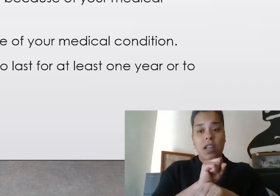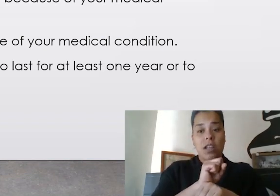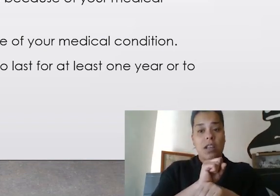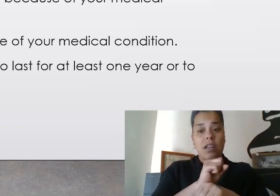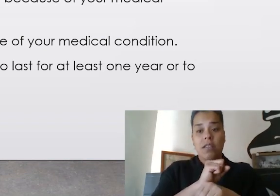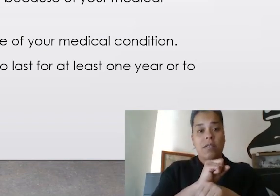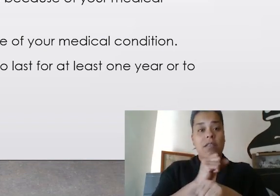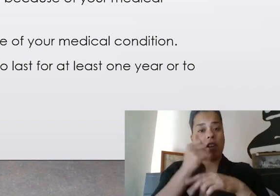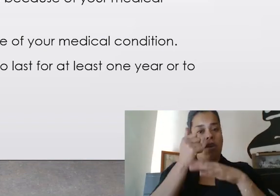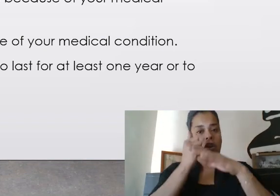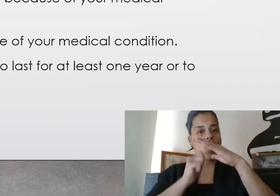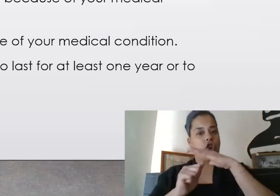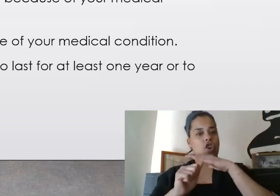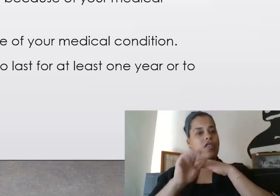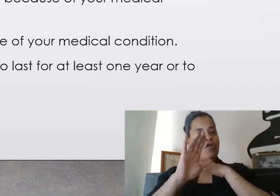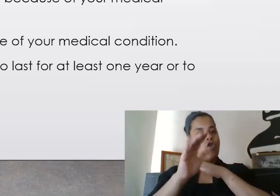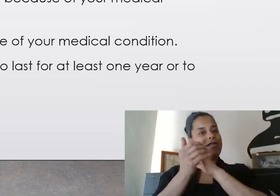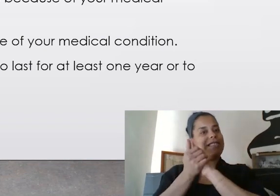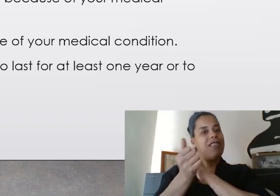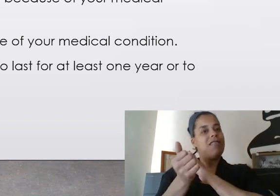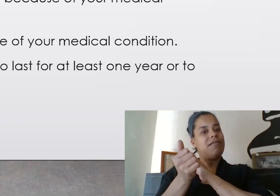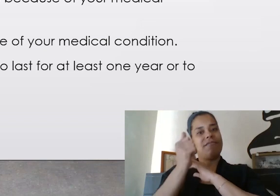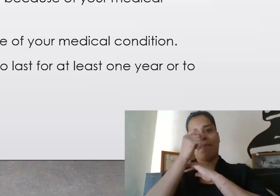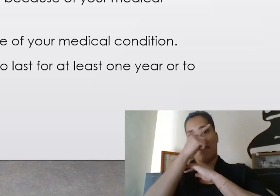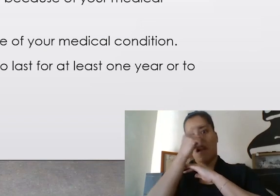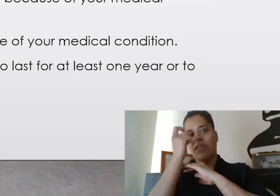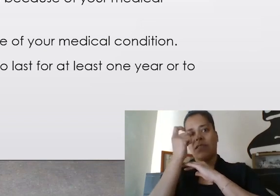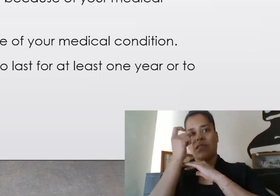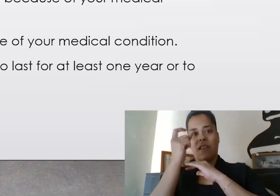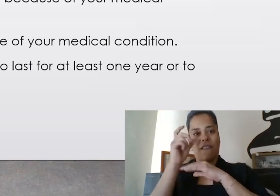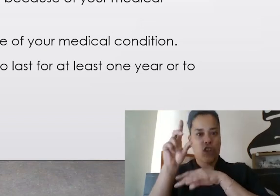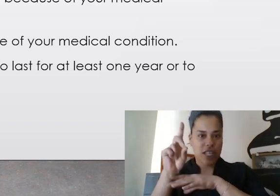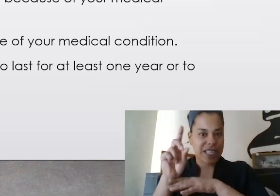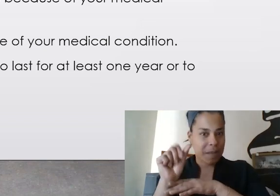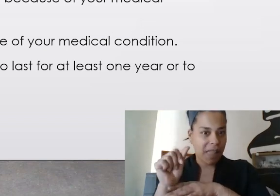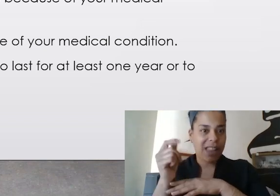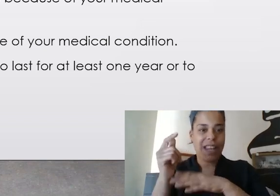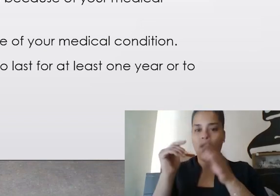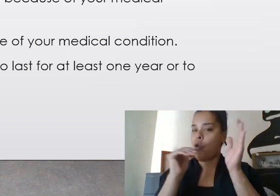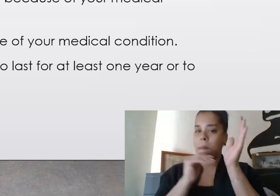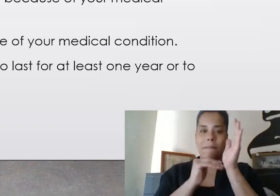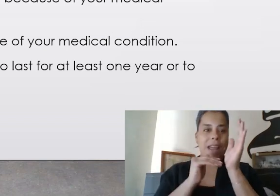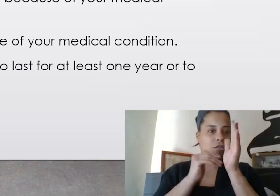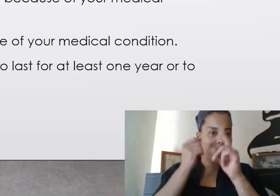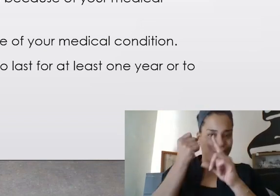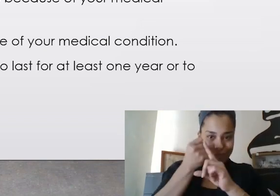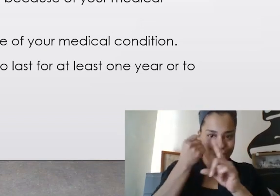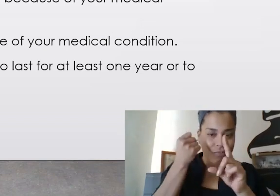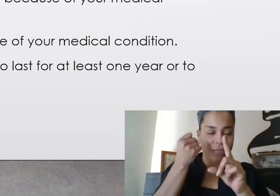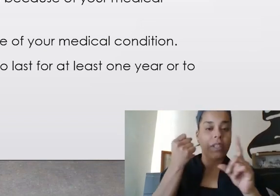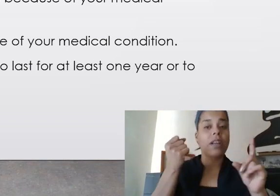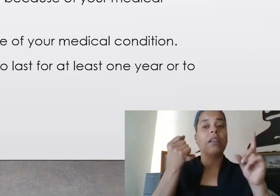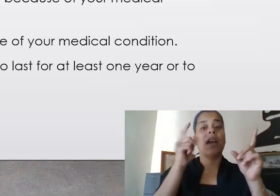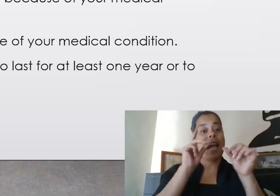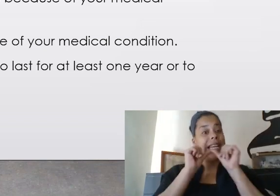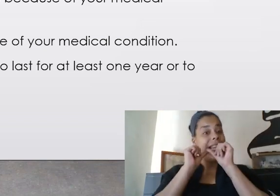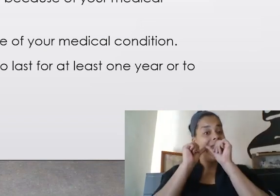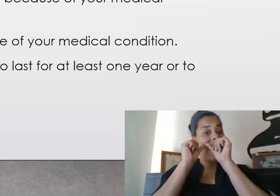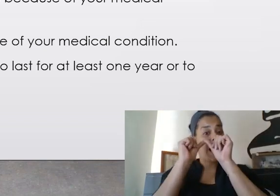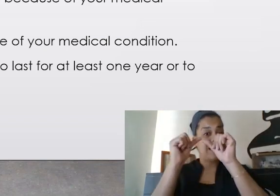your field because of your medical condition, and your disability has lasted 12 months or